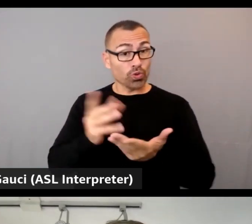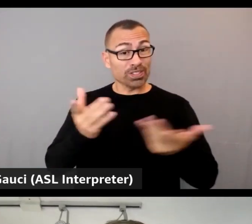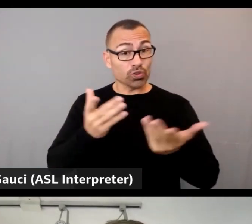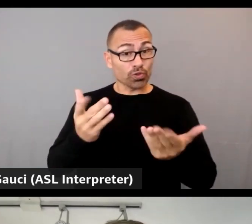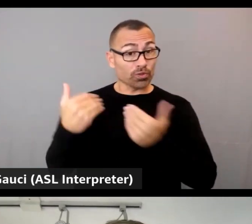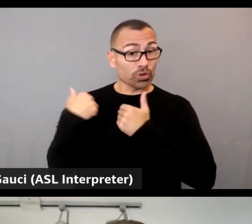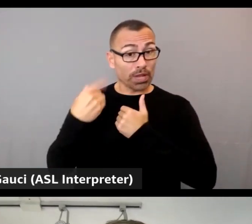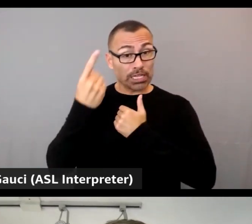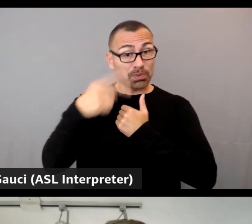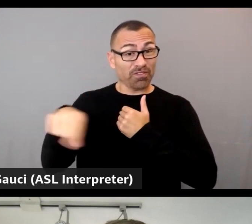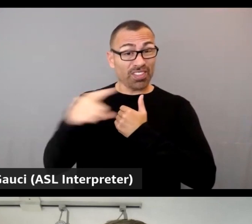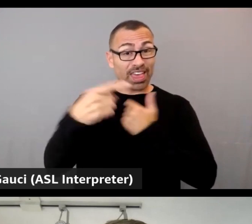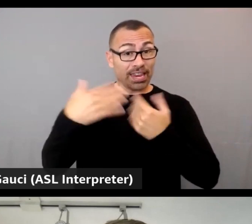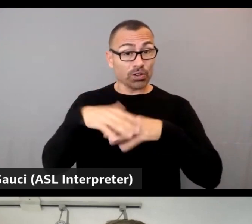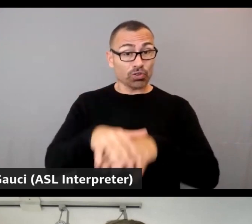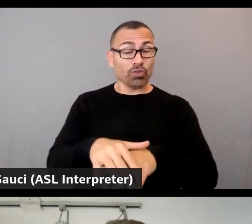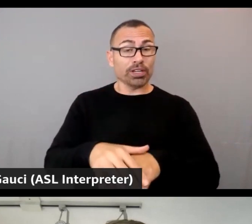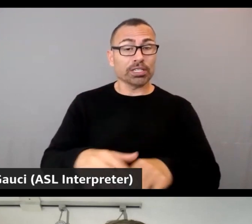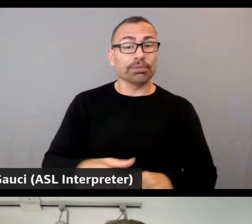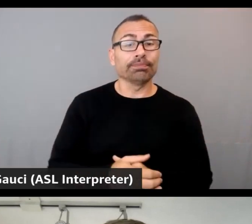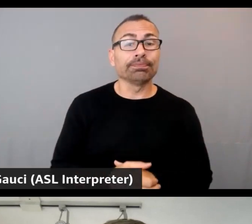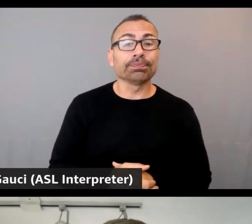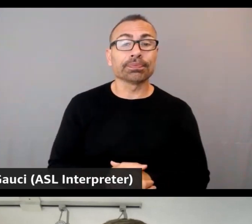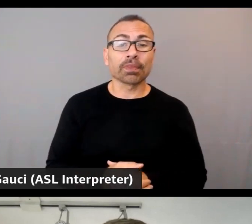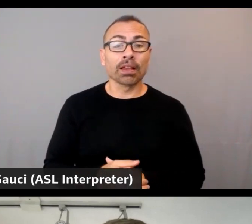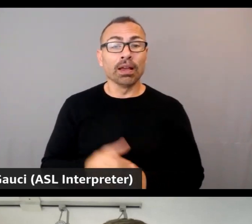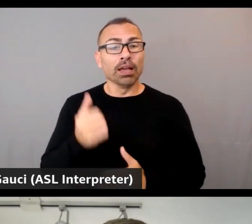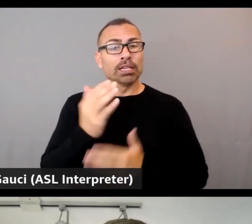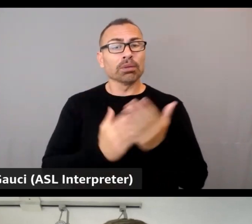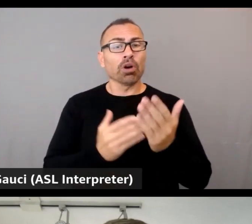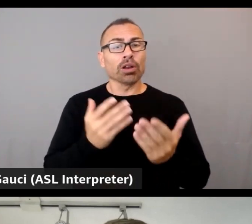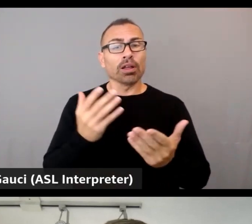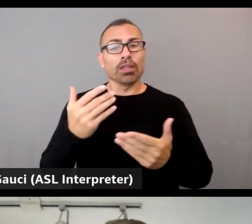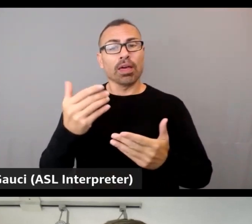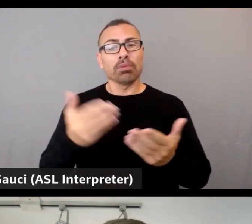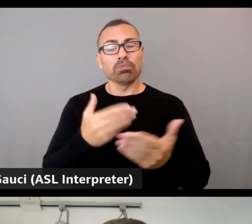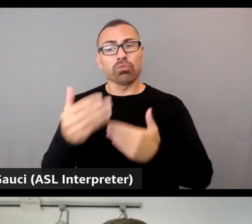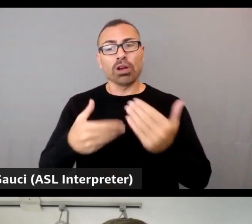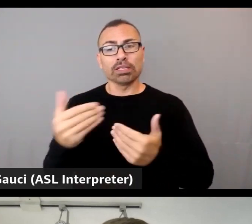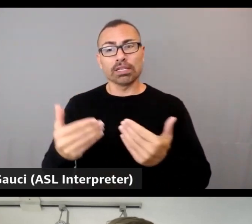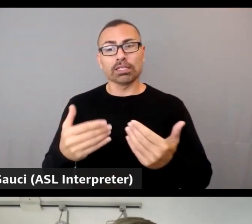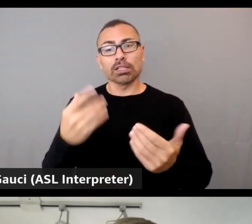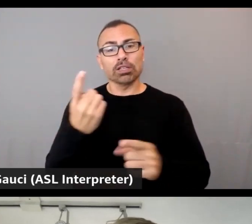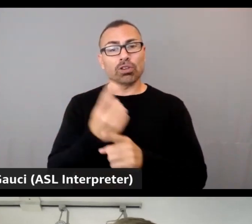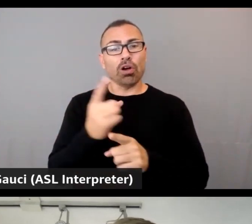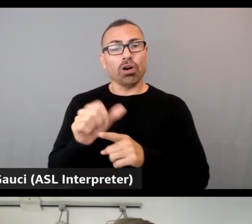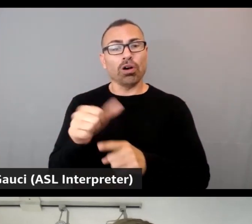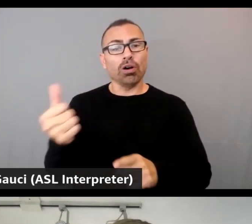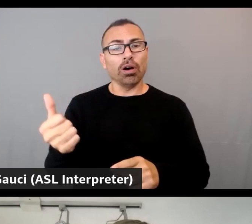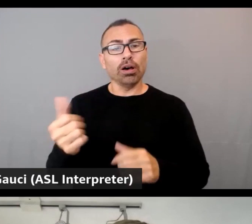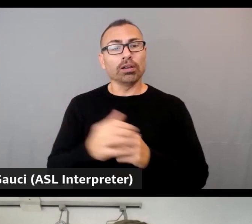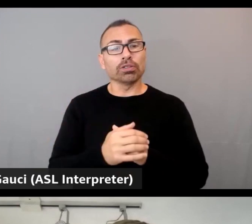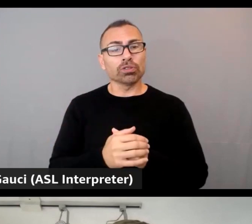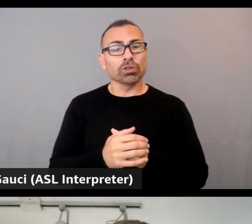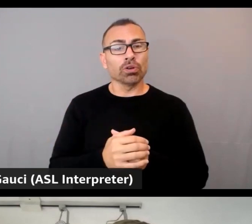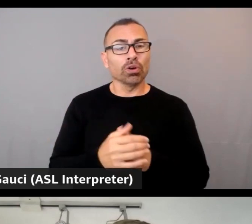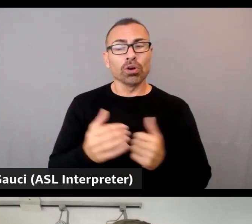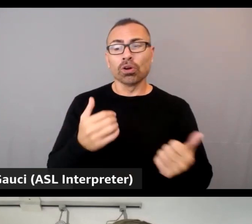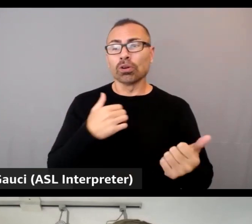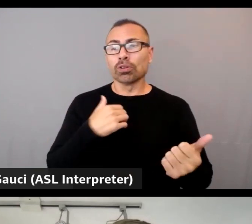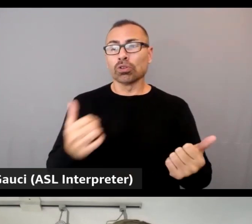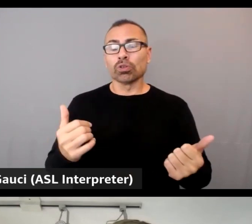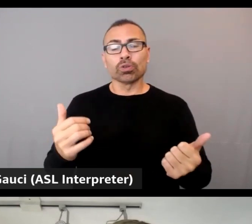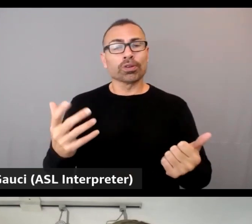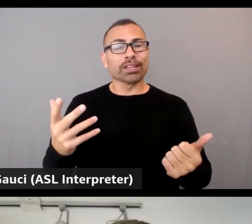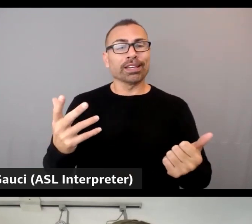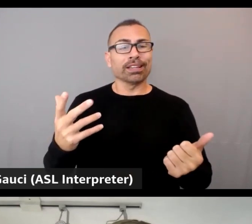and as part of that process, there is obviously the authoring tool, which Shomi was describing, right? So you can author these jobs on Visual Tool,